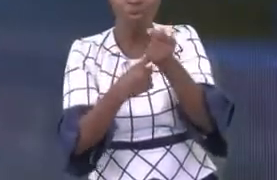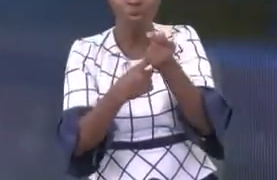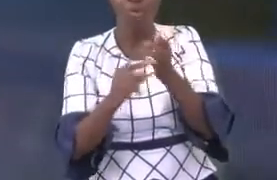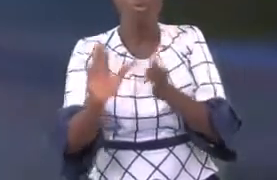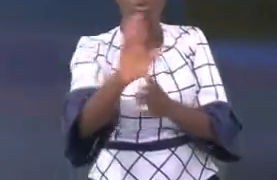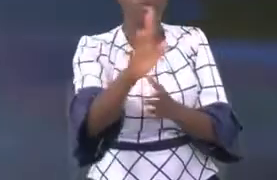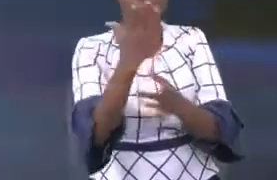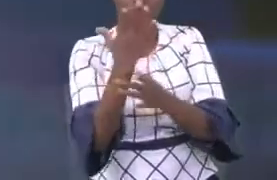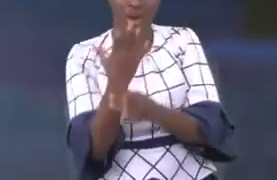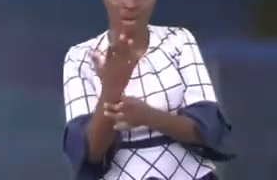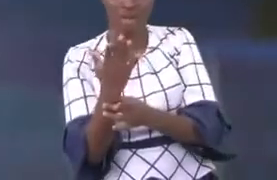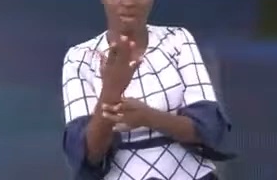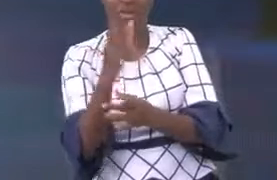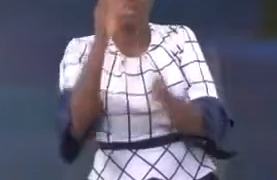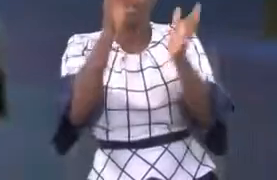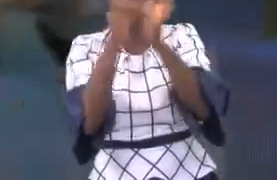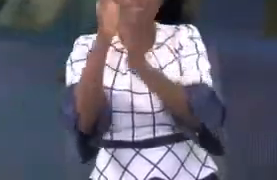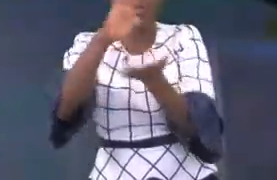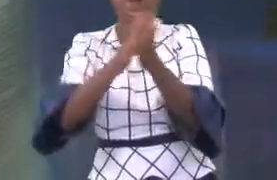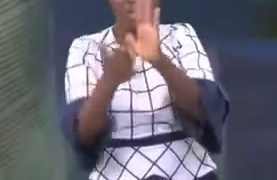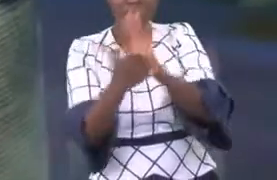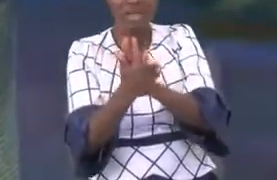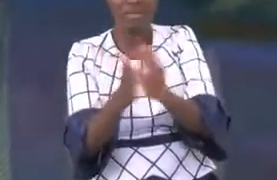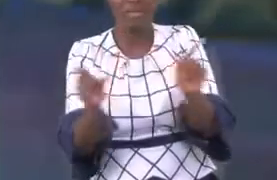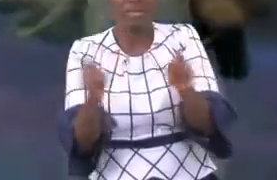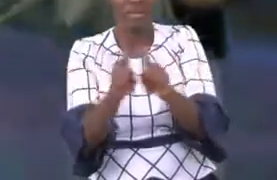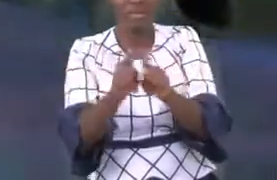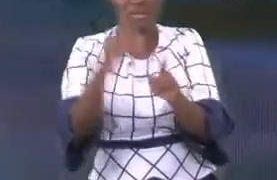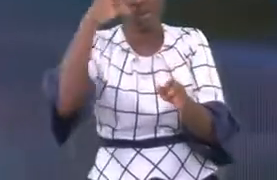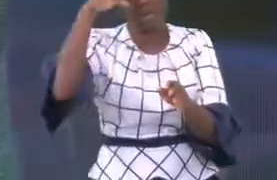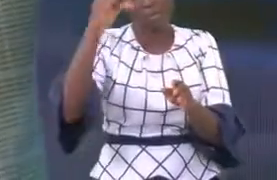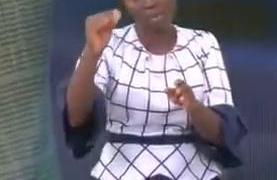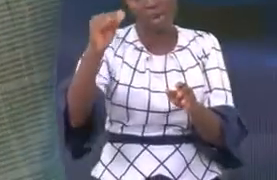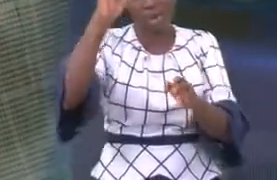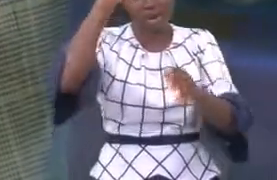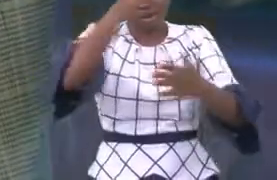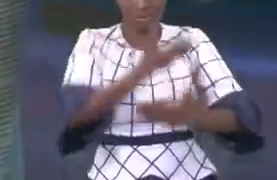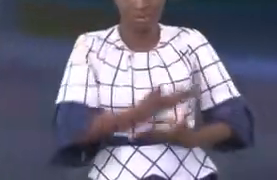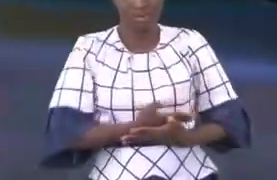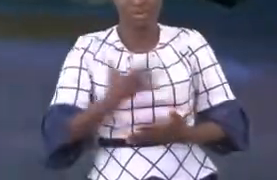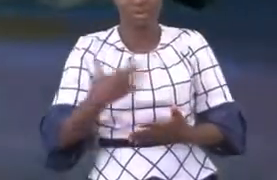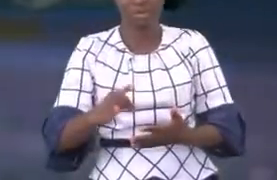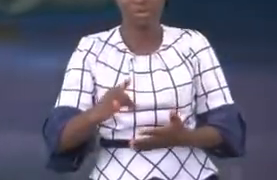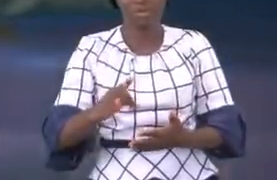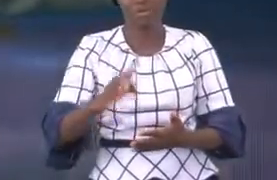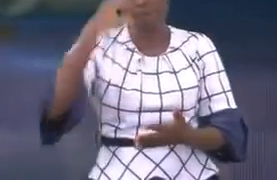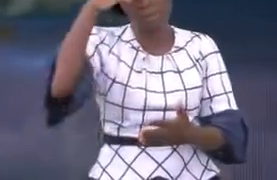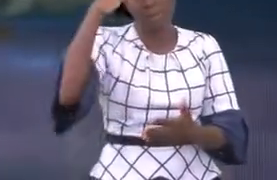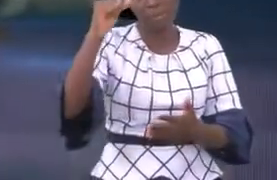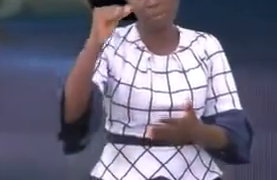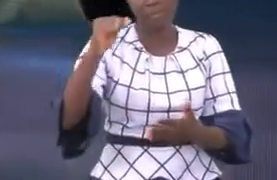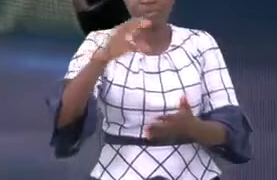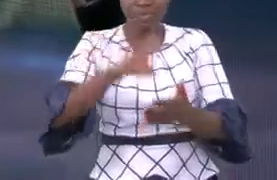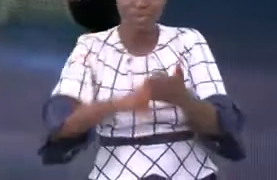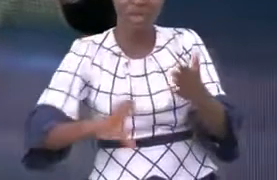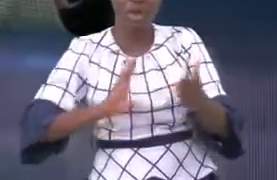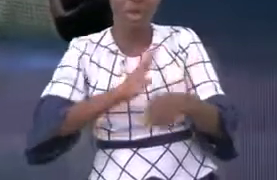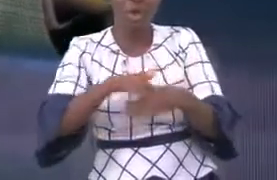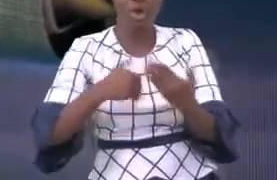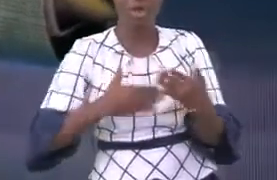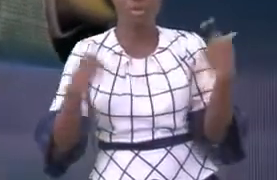to take all our sins away. He holds your hand, and then he being the